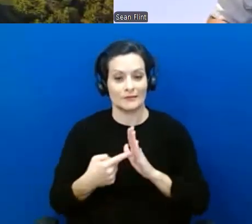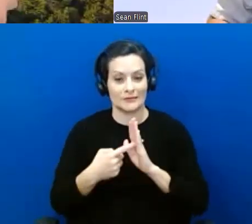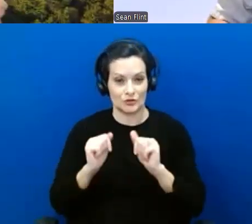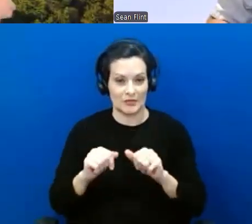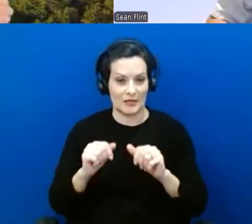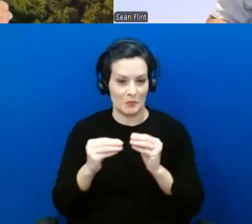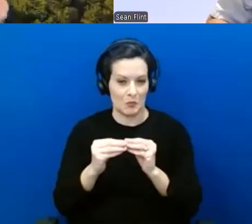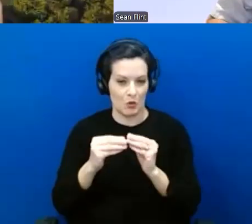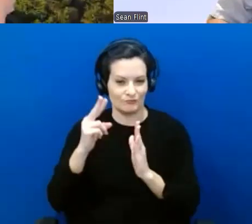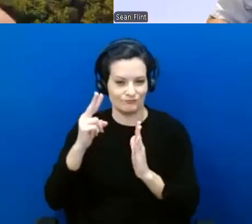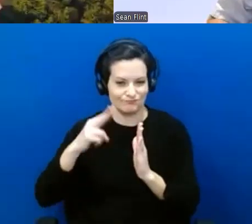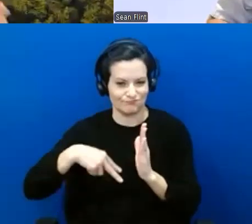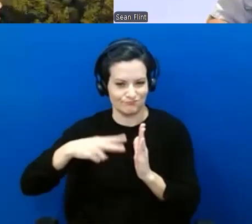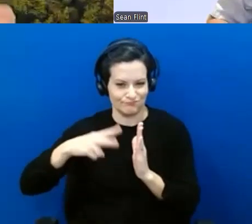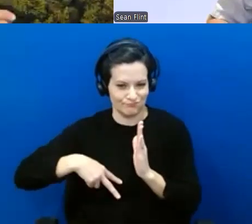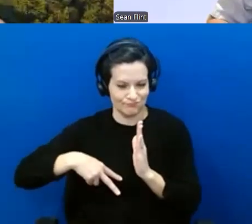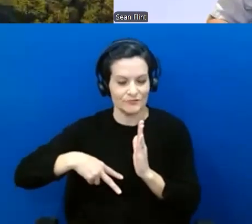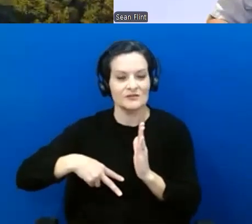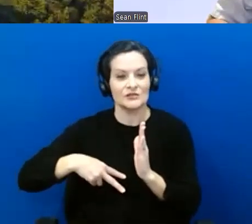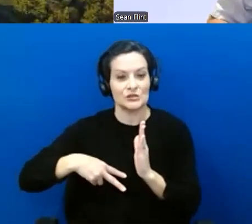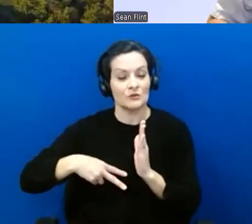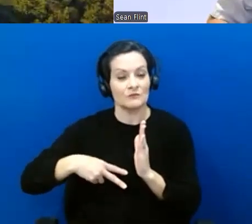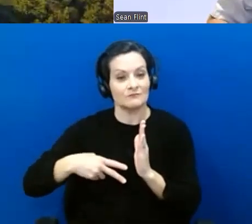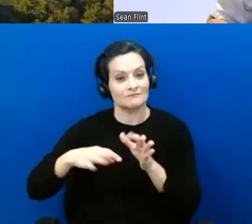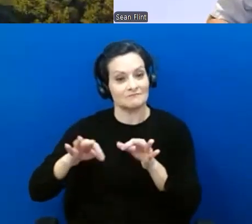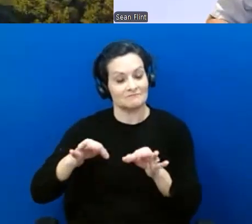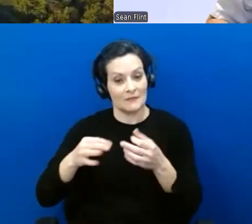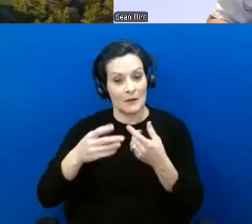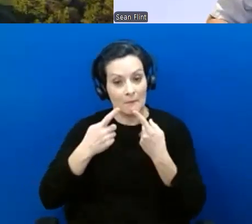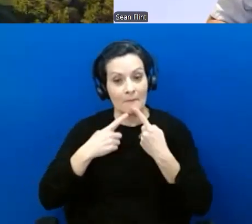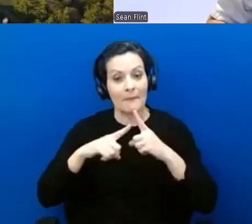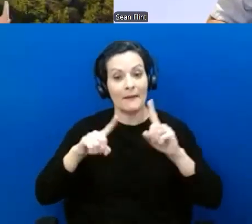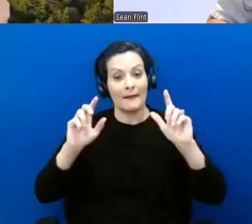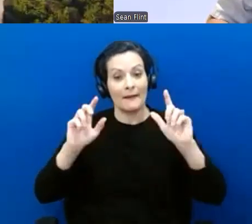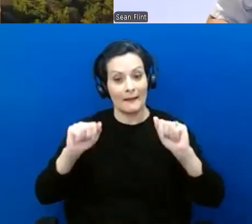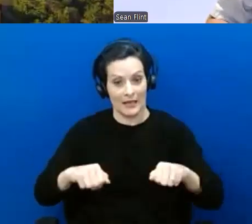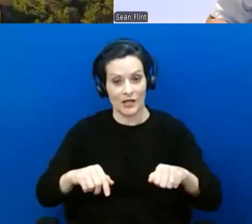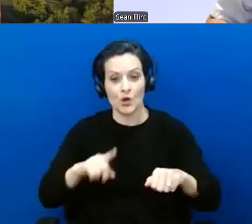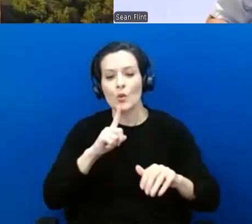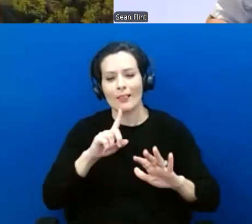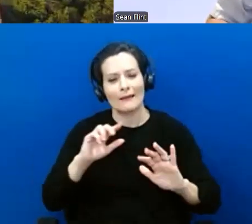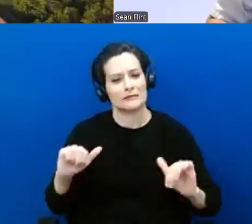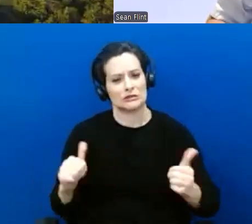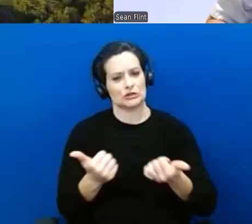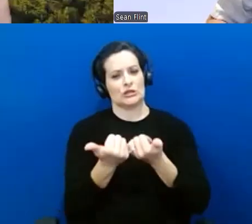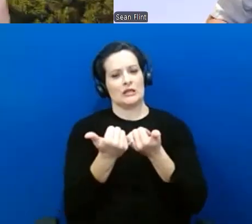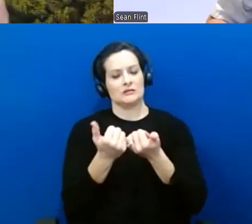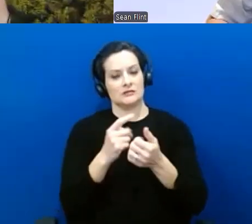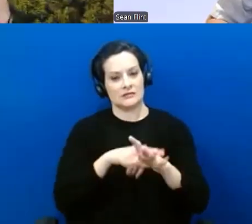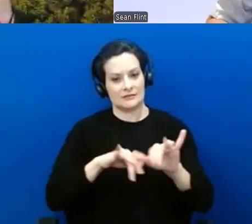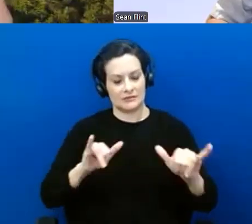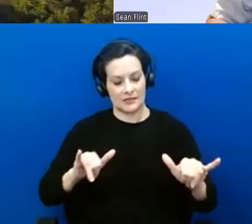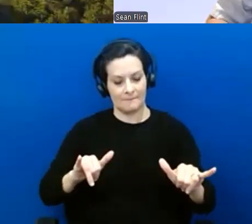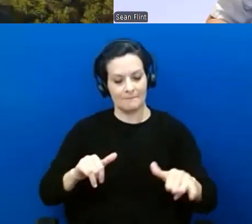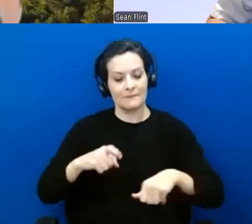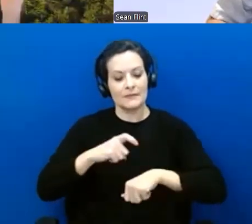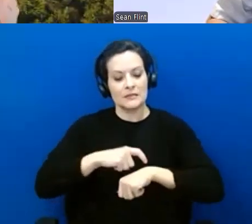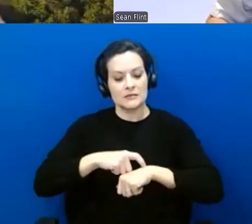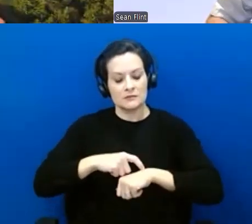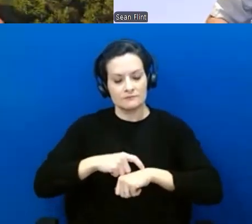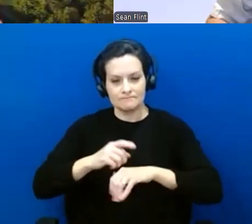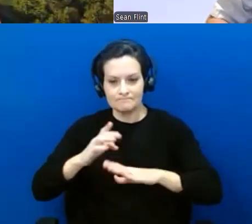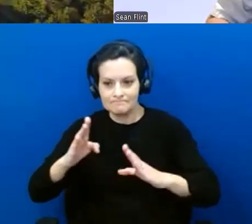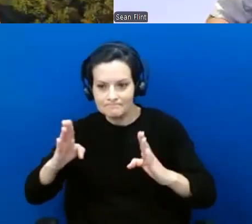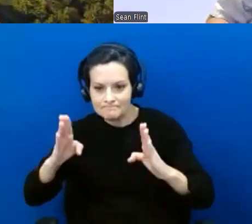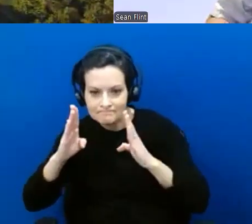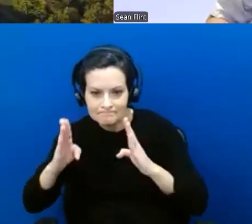just to set that out there that it can be done, that climate change presents huge challenges, but taking time to listen and